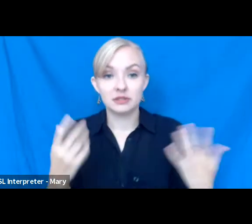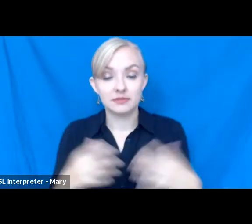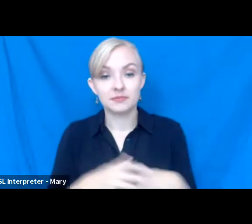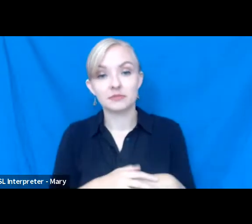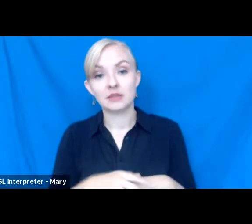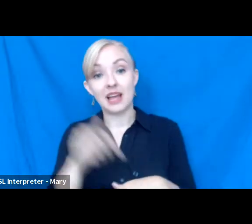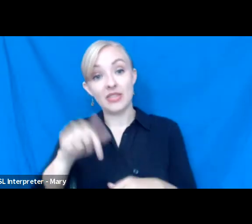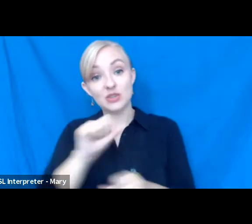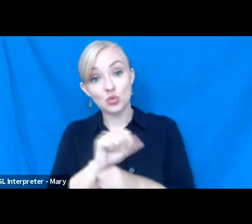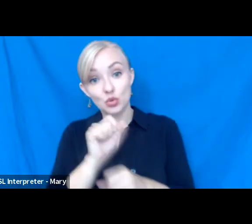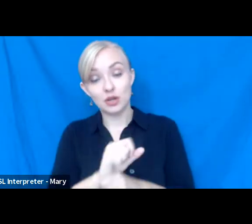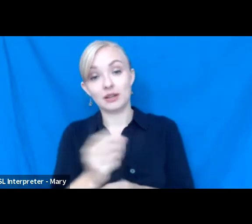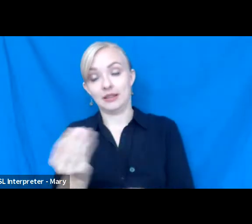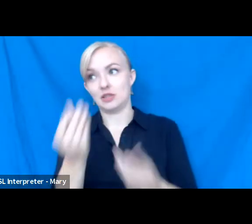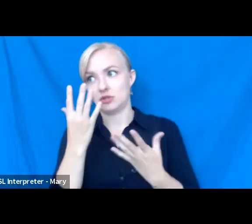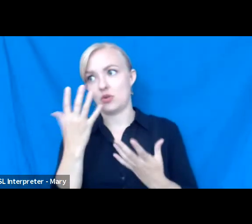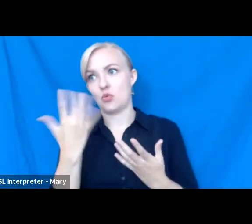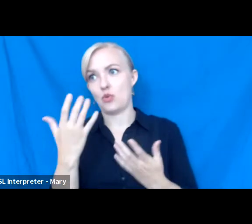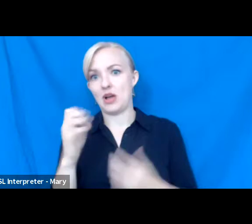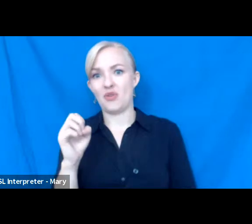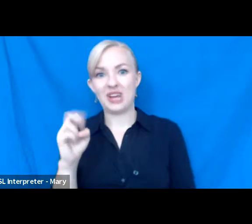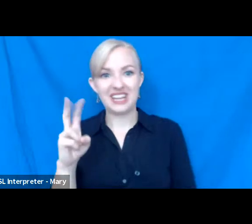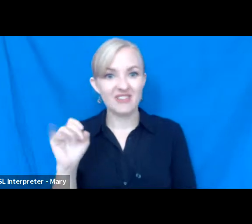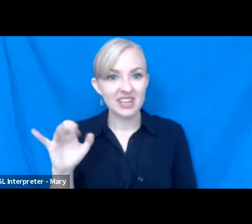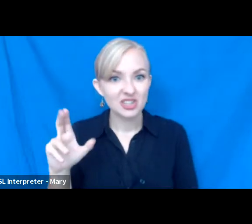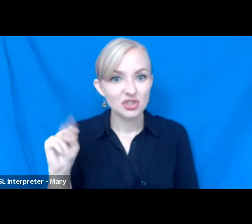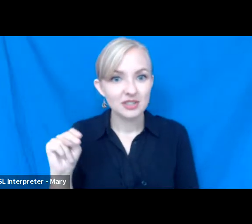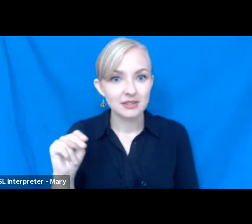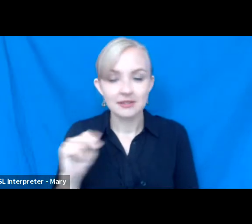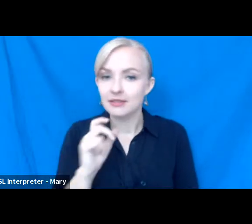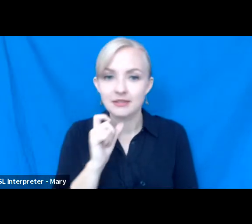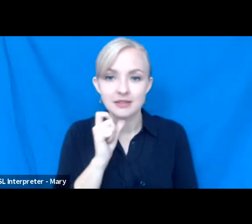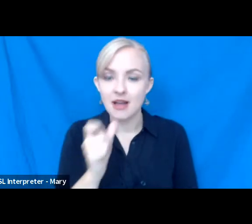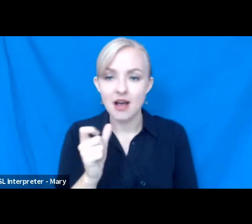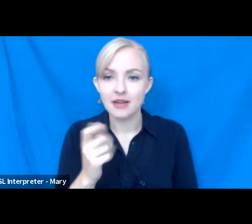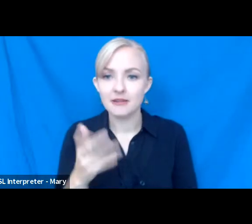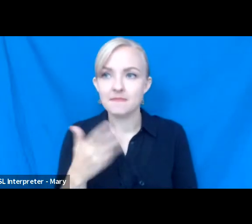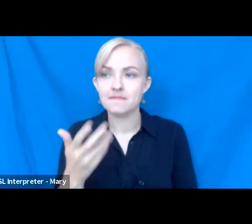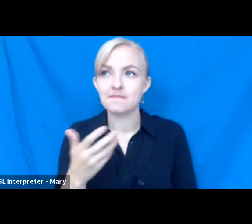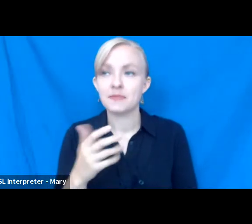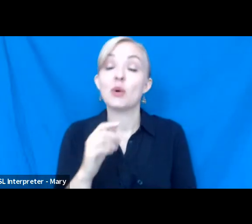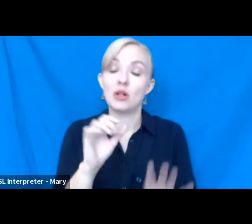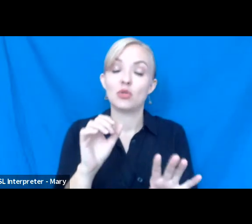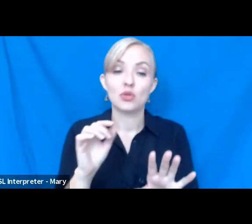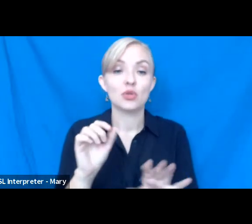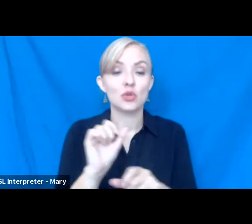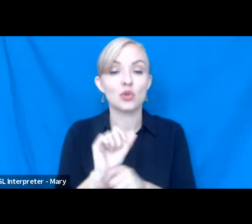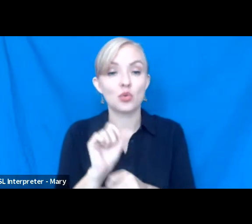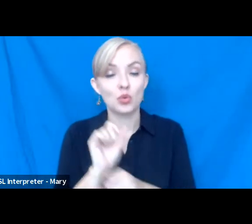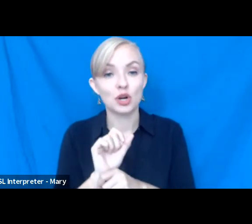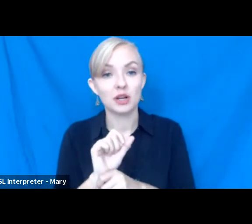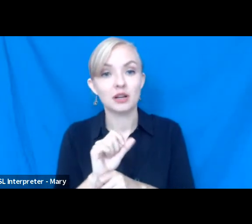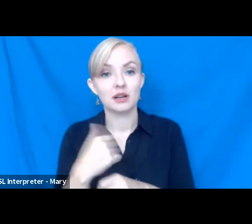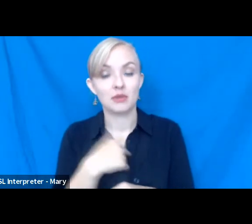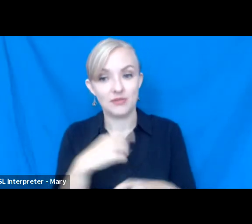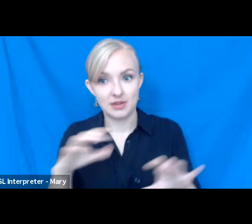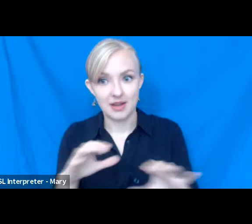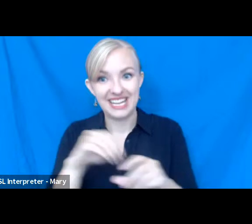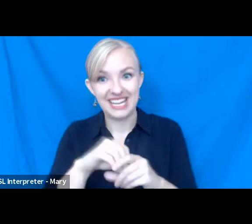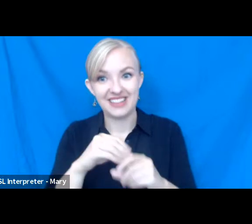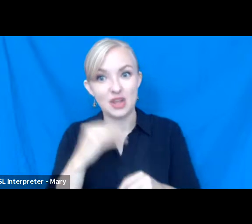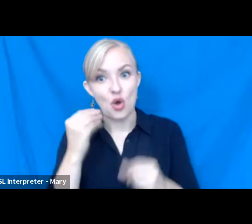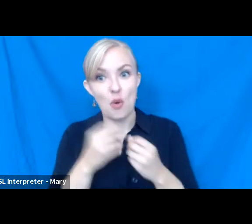us know that evictions just aren't a fact. The work that we've done, though, in the homelessness space lets us know